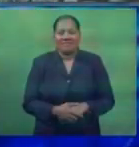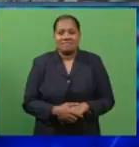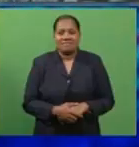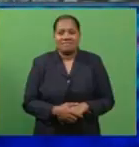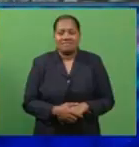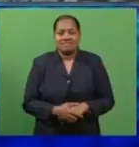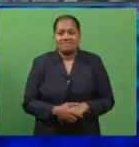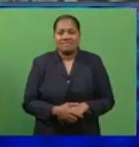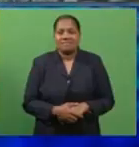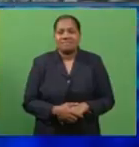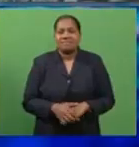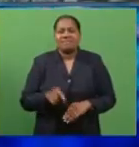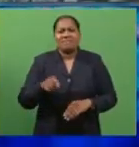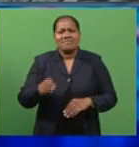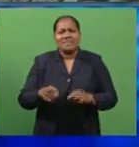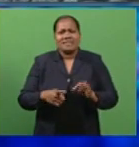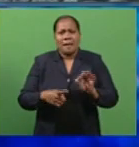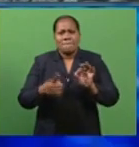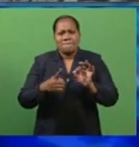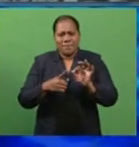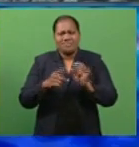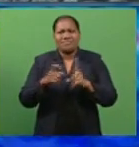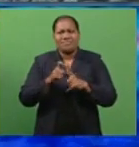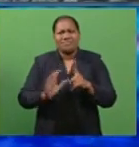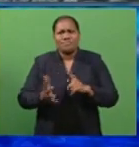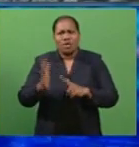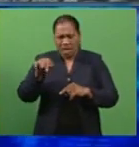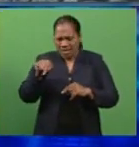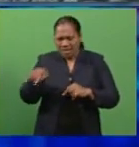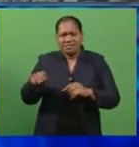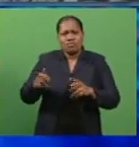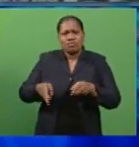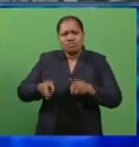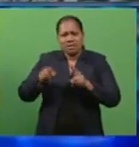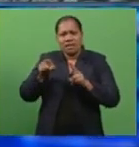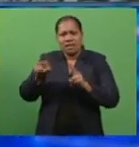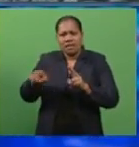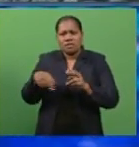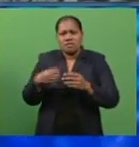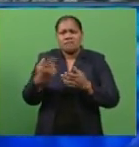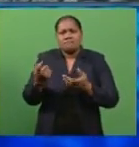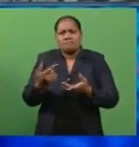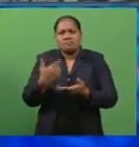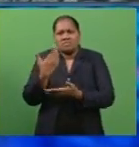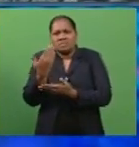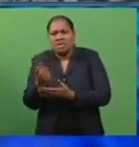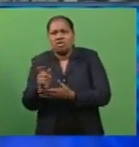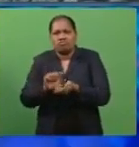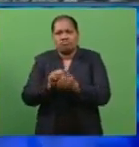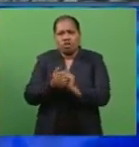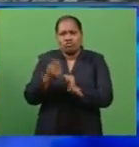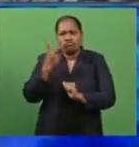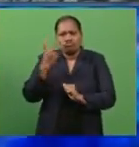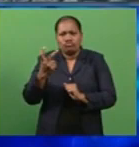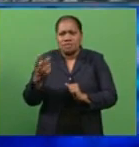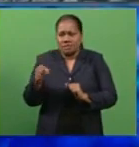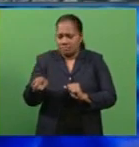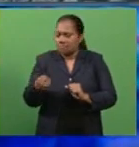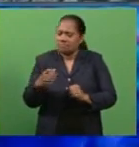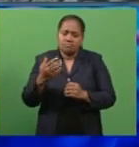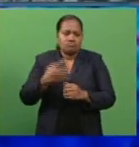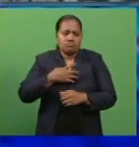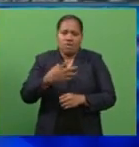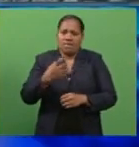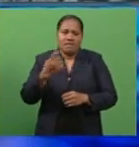A resort in Pacific Harbour along Queens Highway, which relies heavily on sports tourism, has lost more than $500,000 in